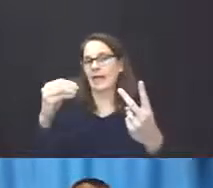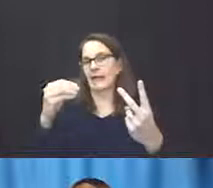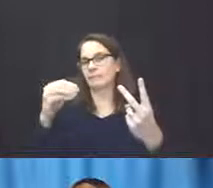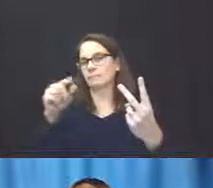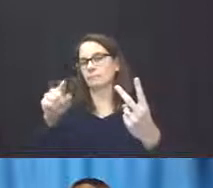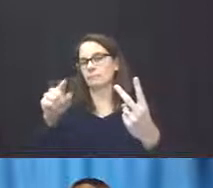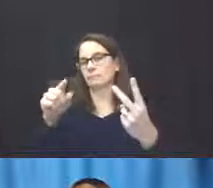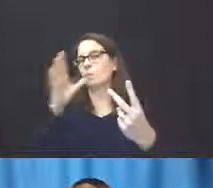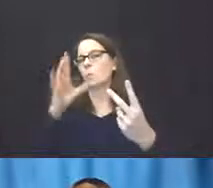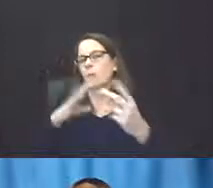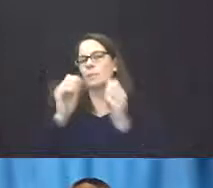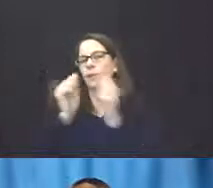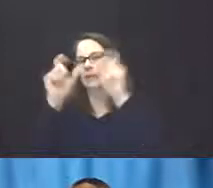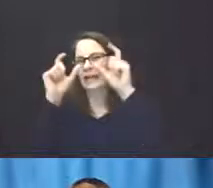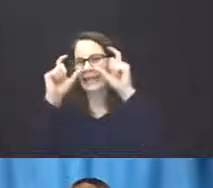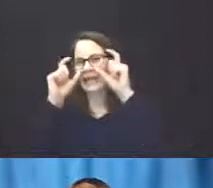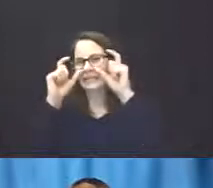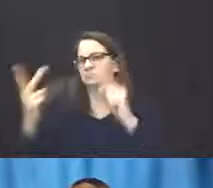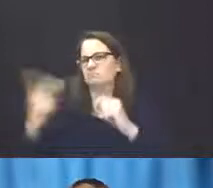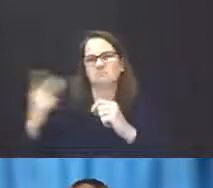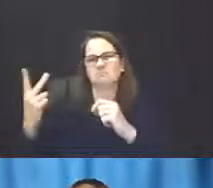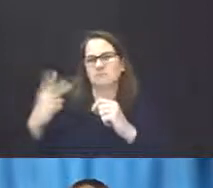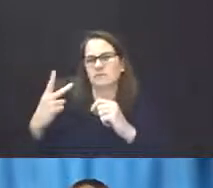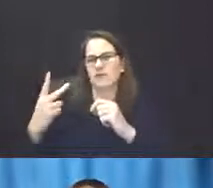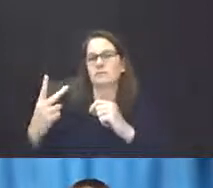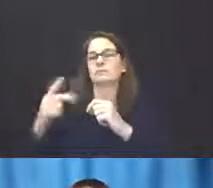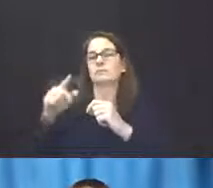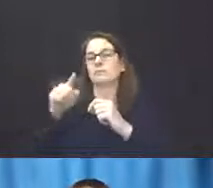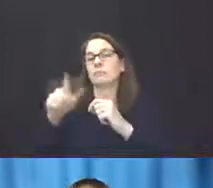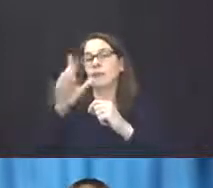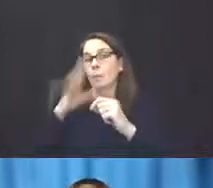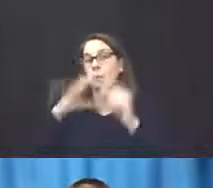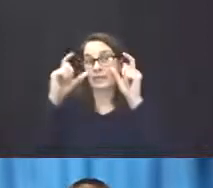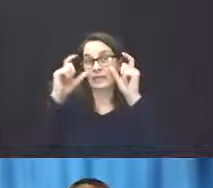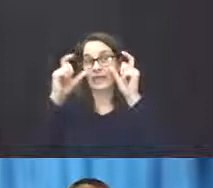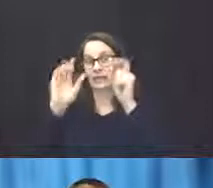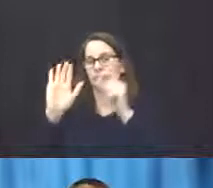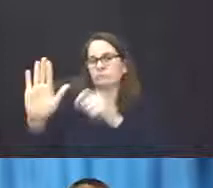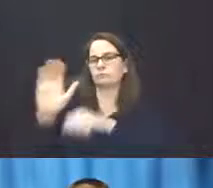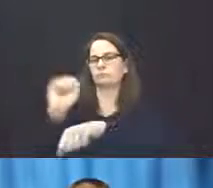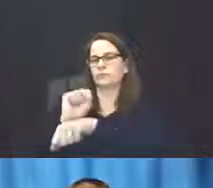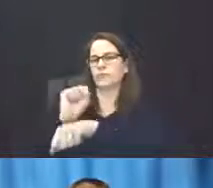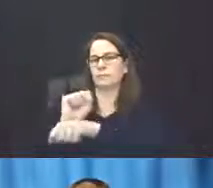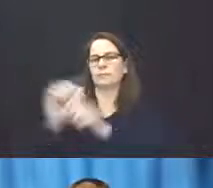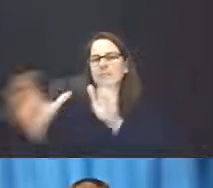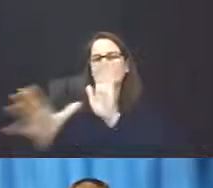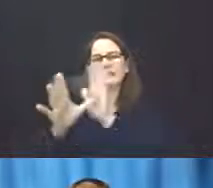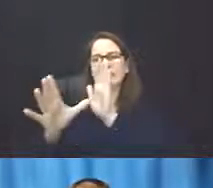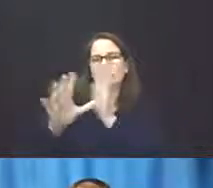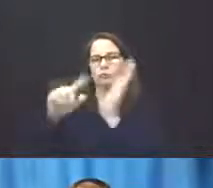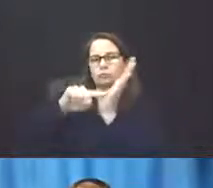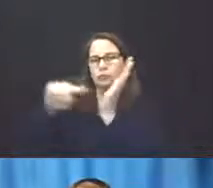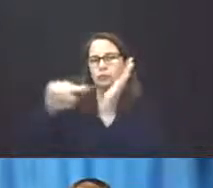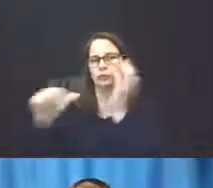staff, myself and another woman, the woman with the glasses in the picture. It was the 2 of us.